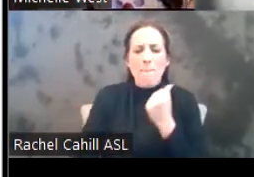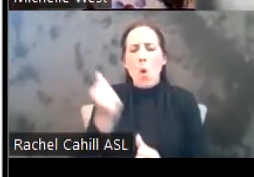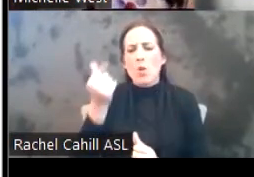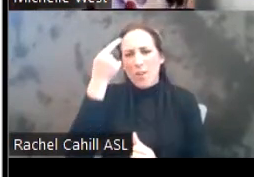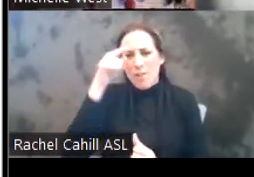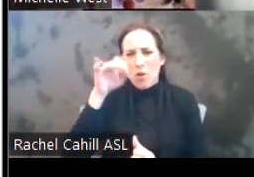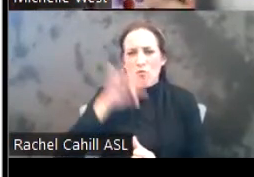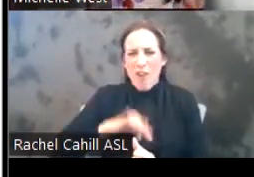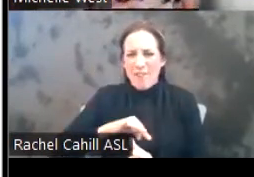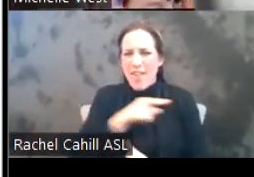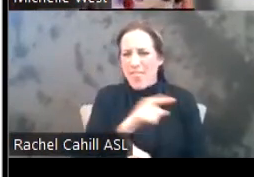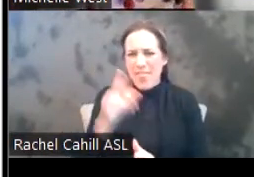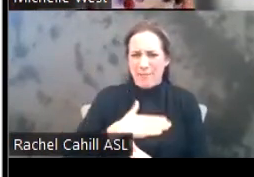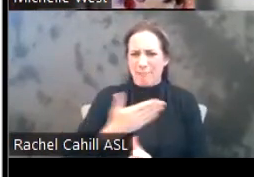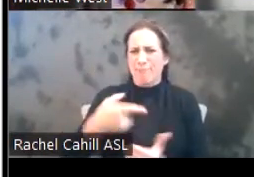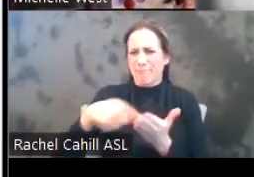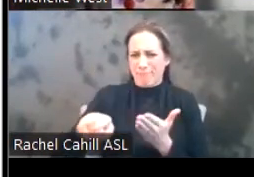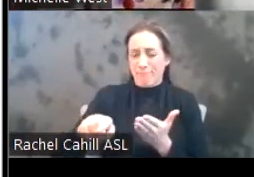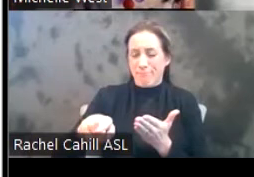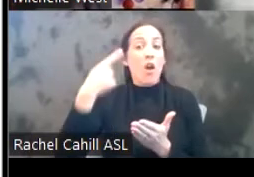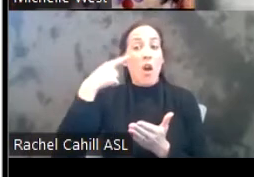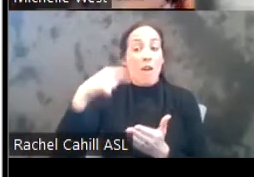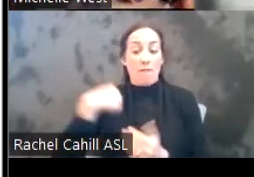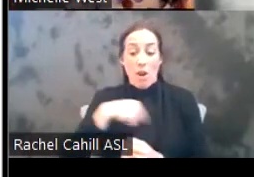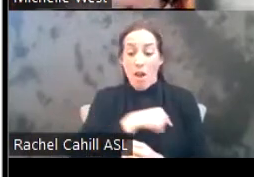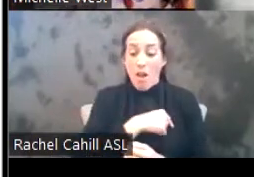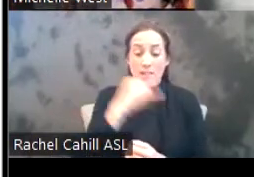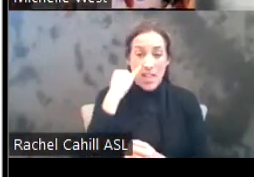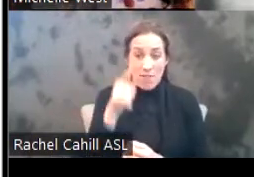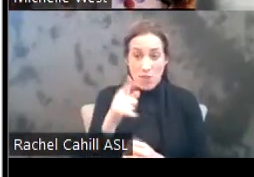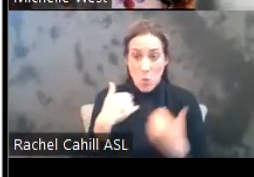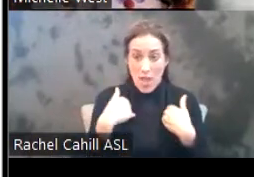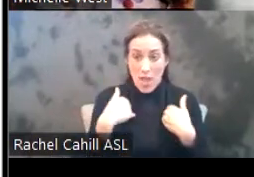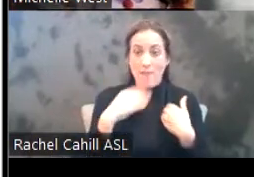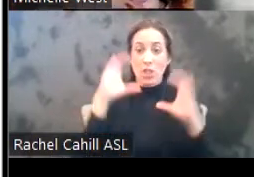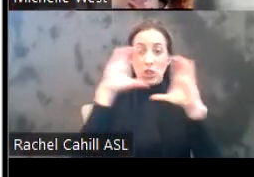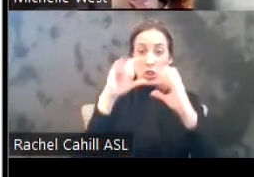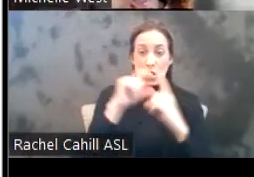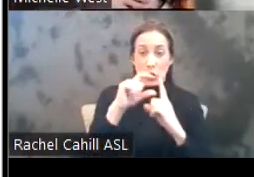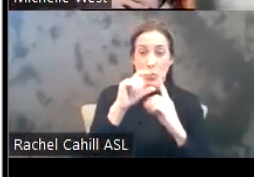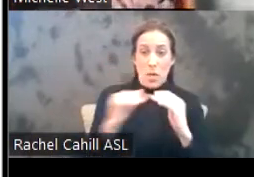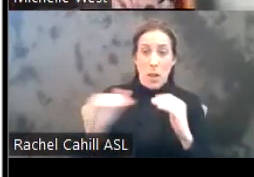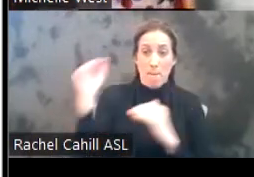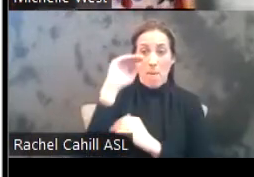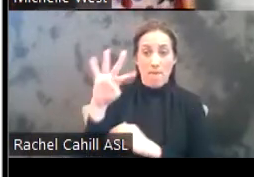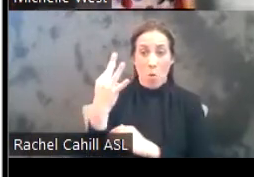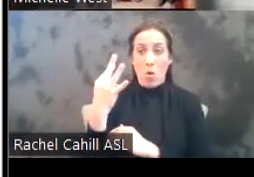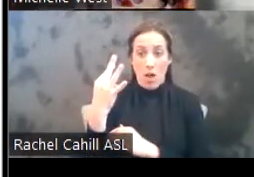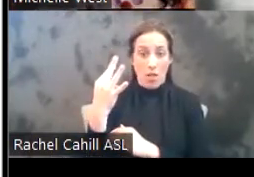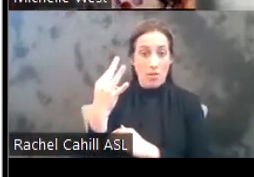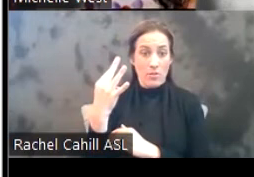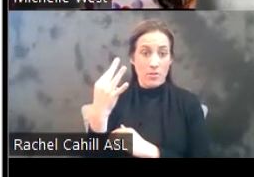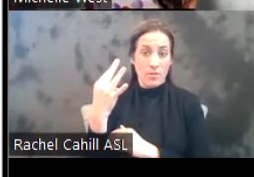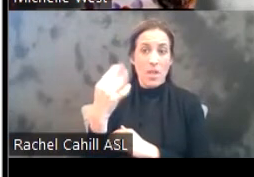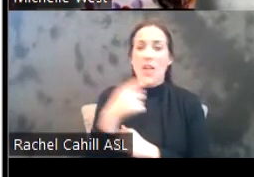it. And so for us, if you have any search terms that are over $4, like we did, then they will not